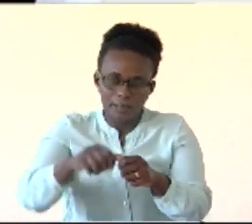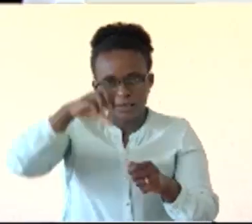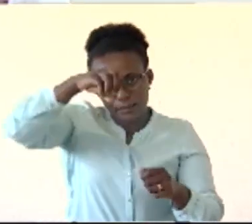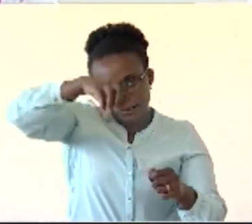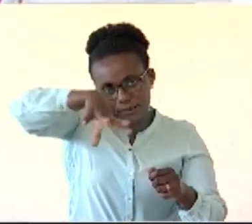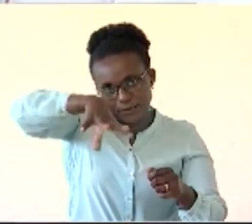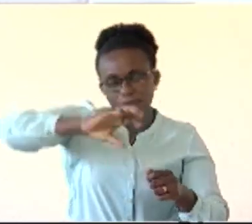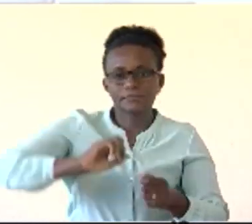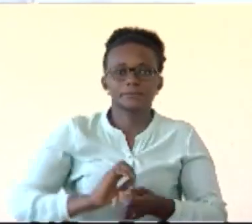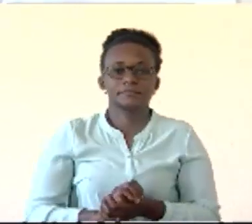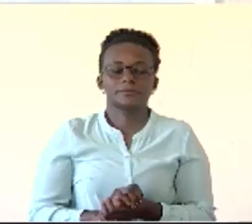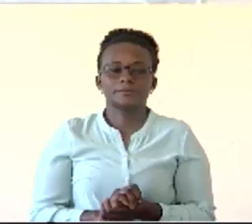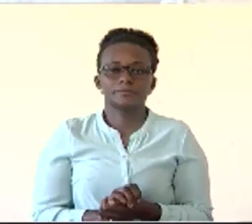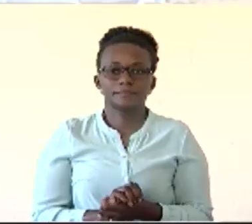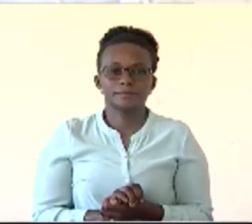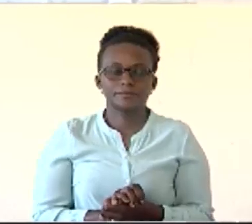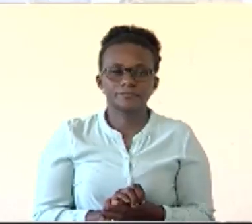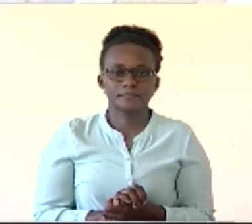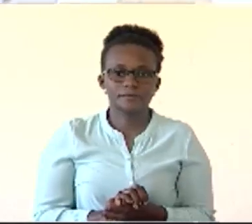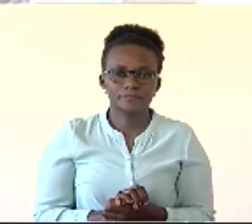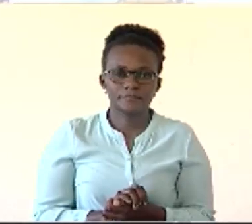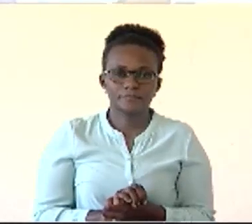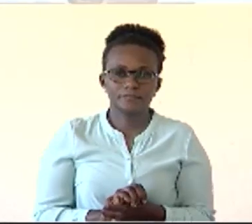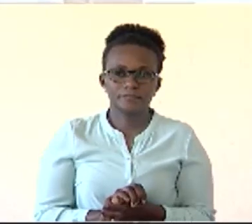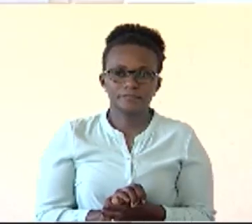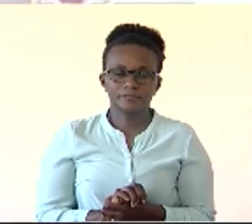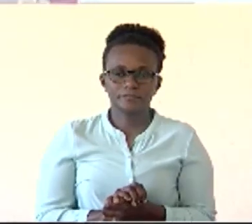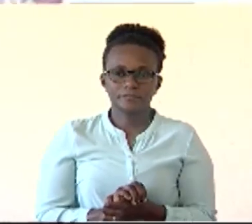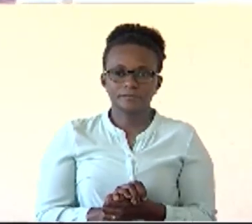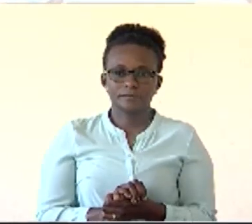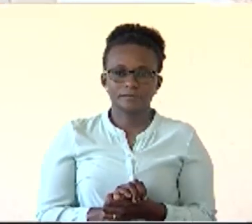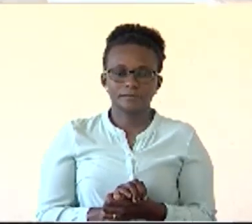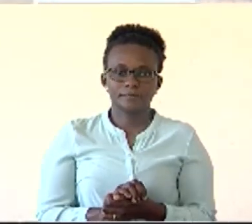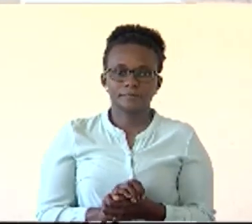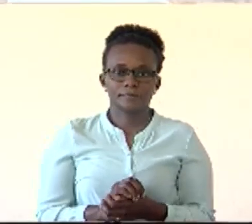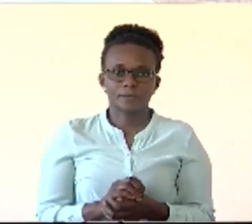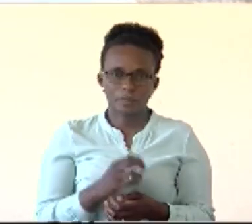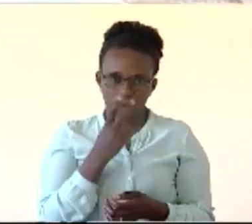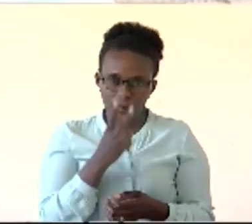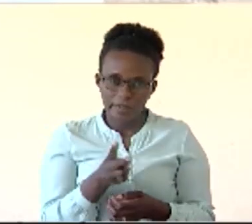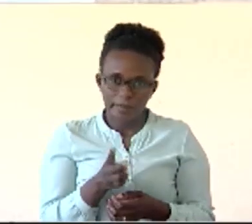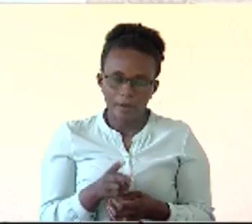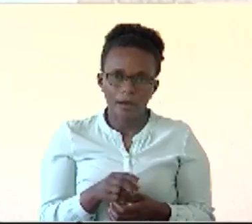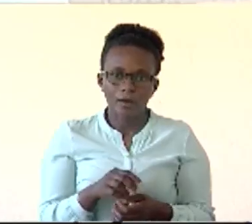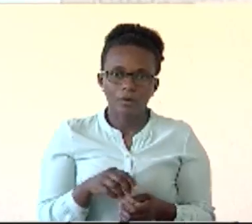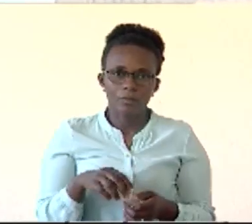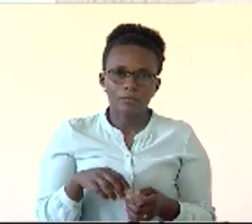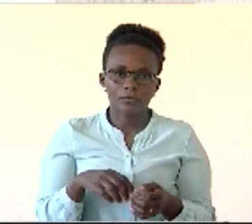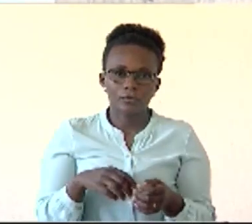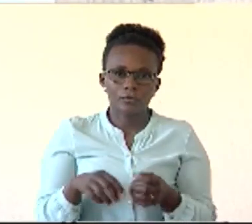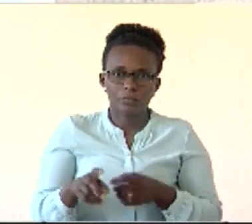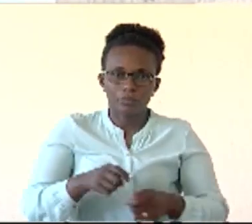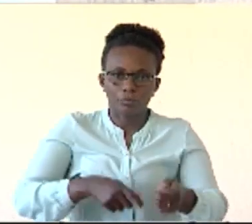current that will decompose the ions which are in the solution, and then the movement. The electrical energy, this is